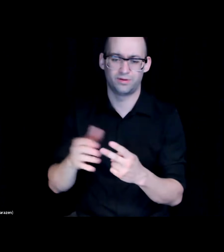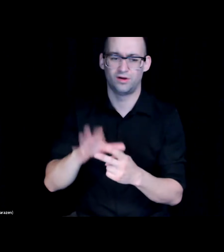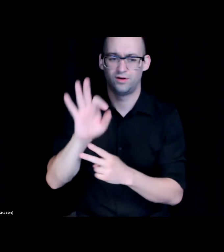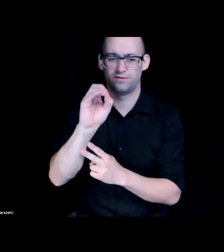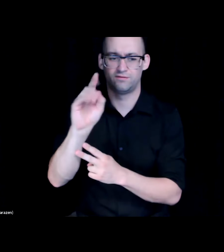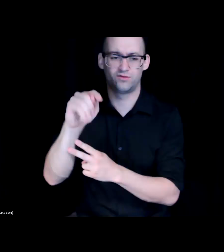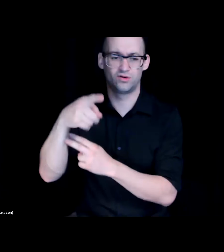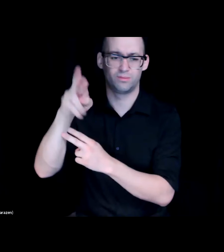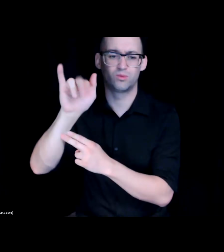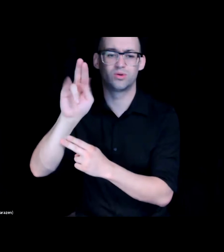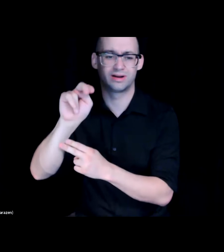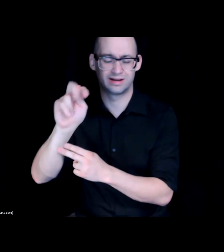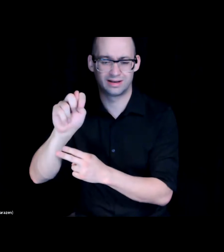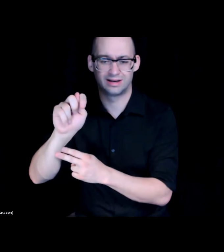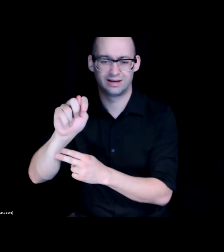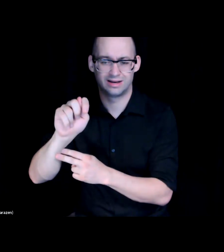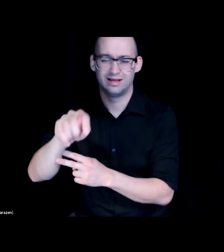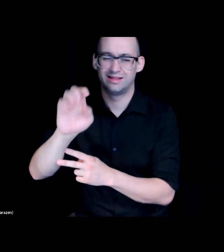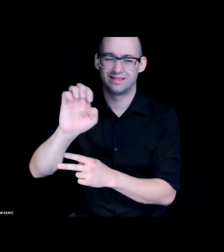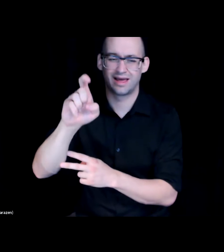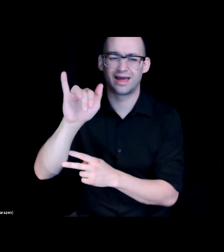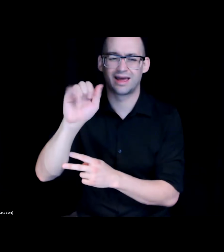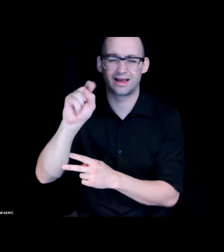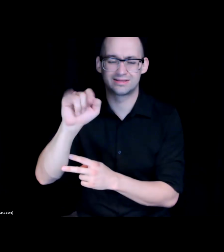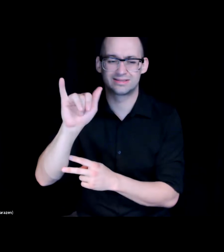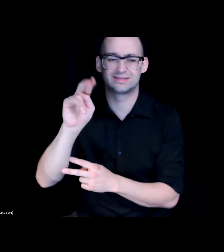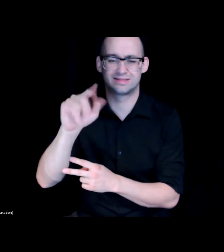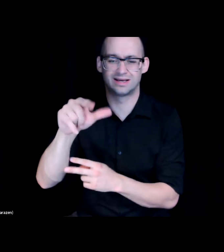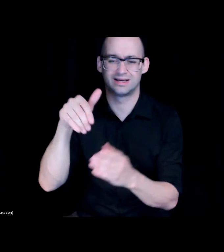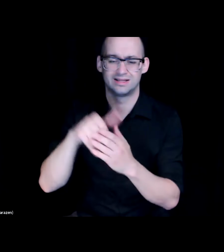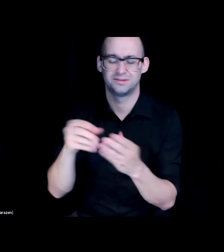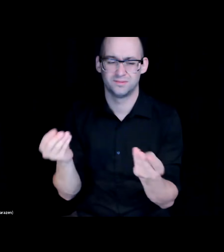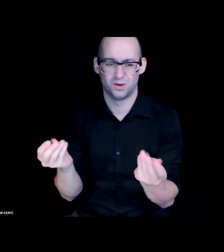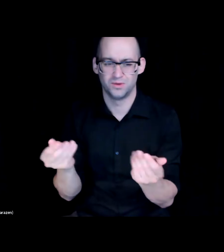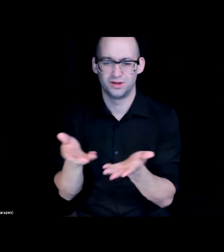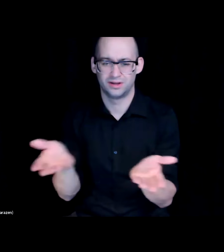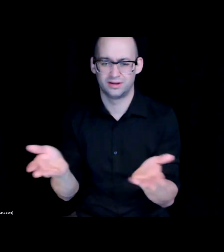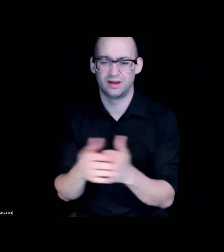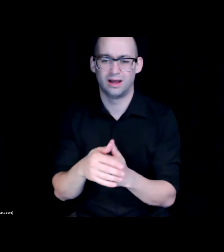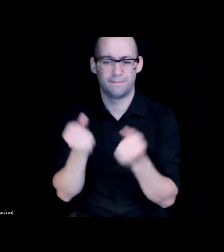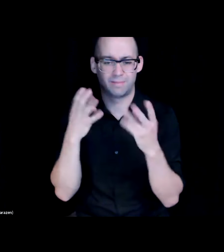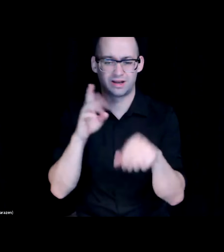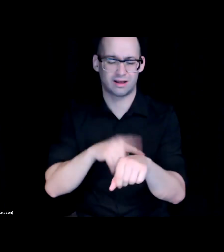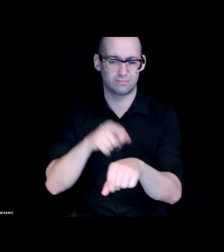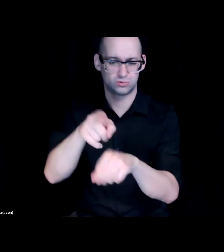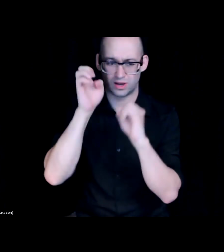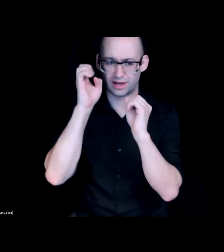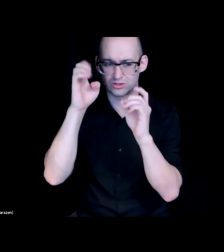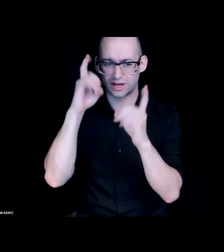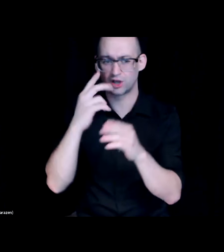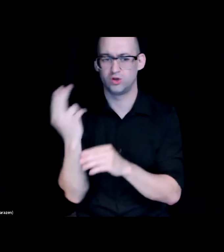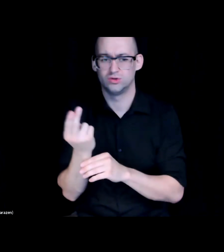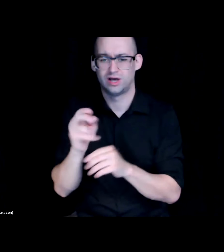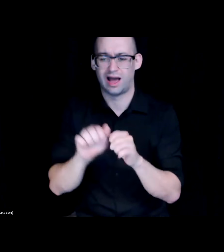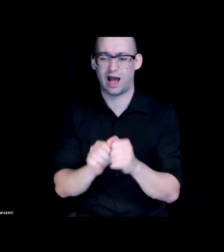the existent wiring within the property. And so a lot of times you're educating the user on how to activate